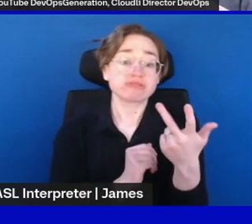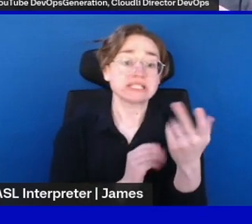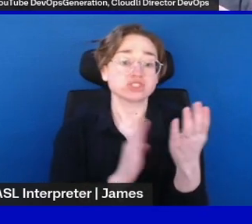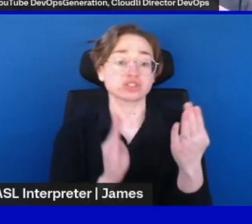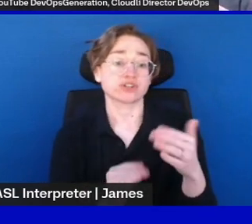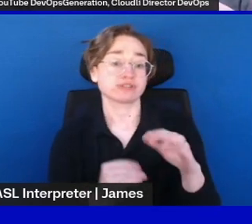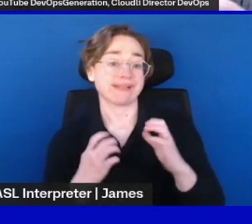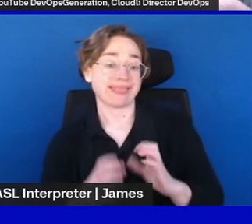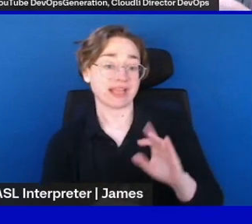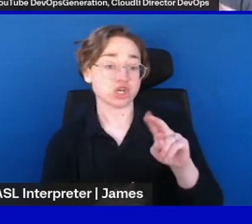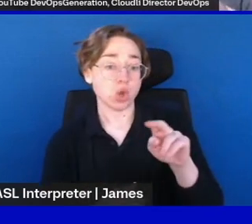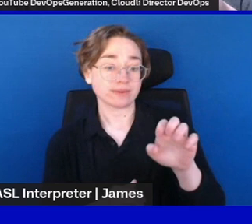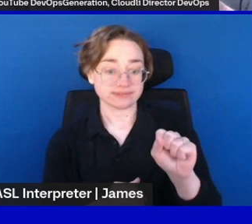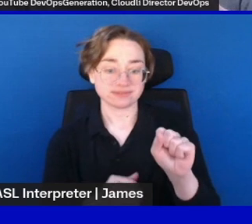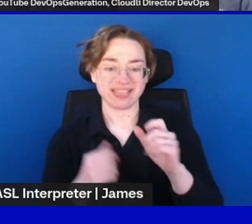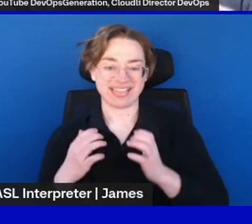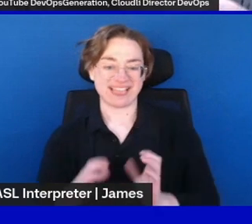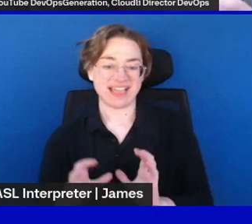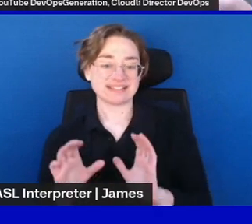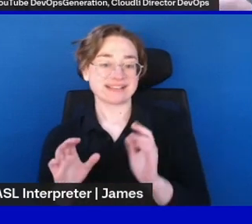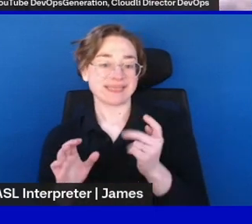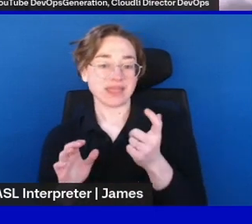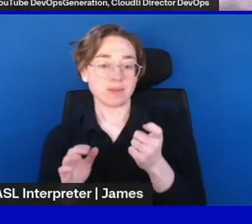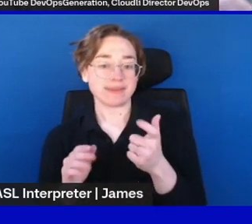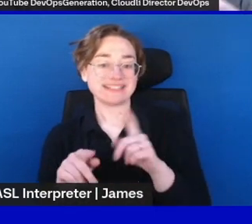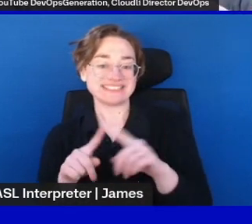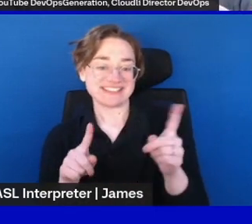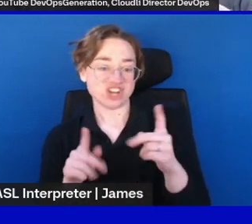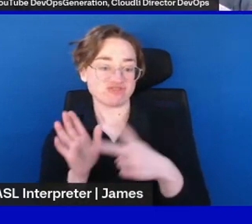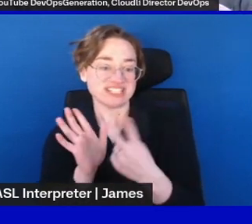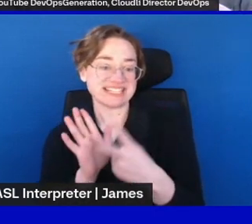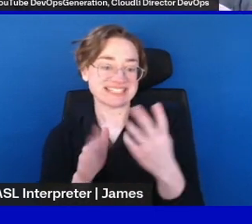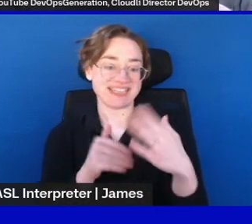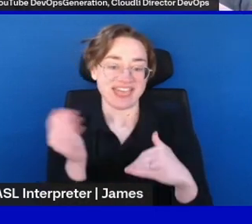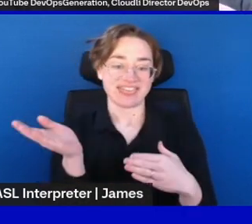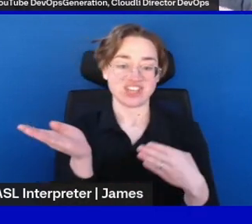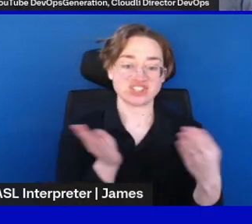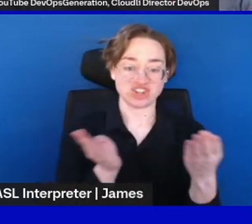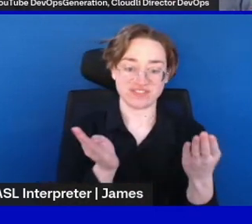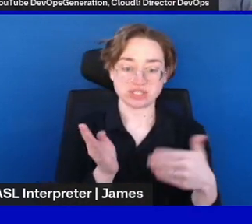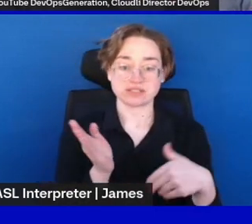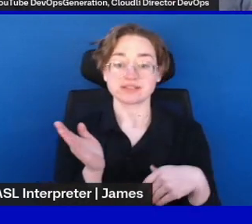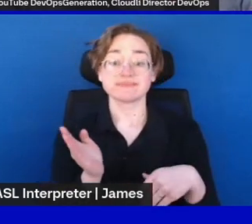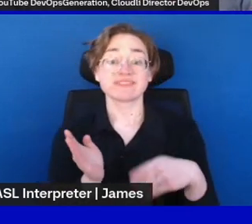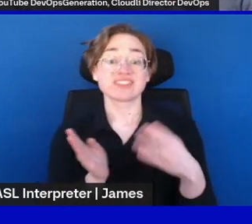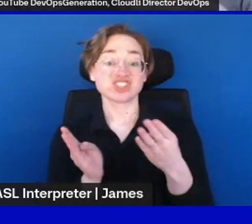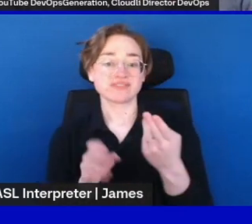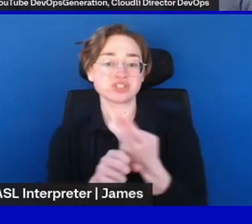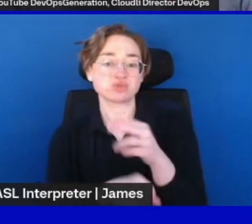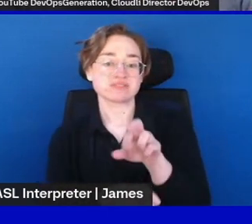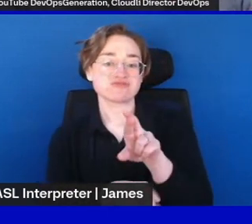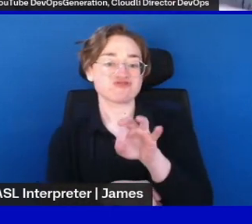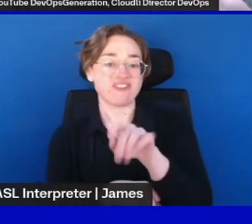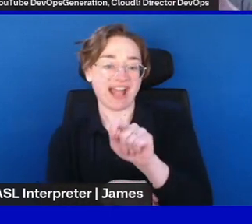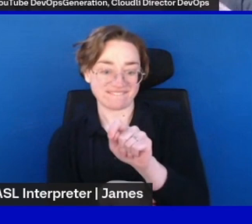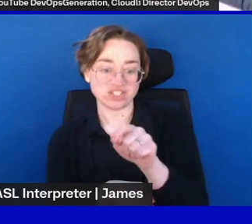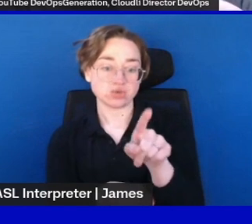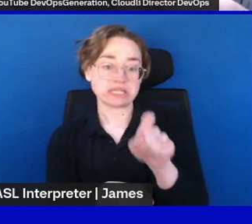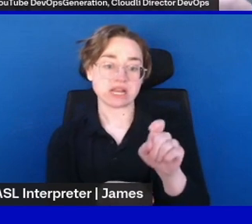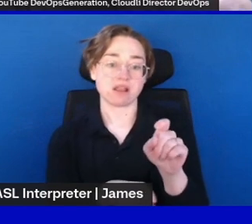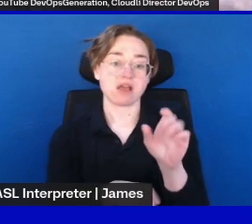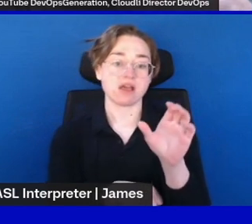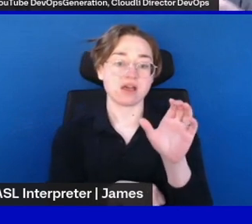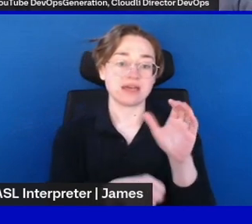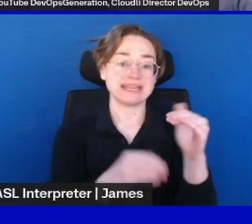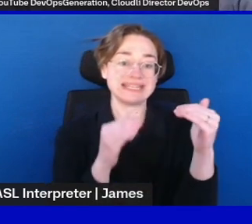The clients do redundancy a little bit different than the servers. The servers are using something called Raft, where you need an even number of servers. An odd number of servers, and you have to have